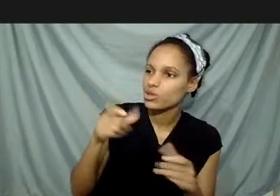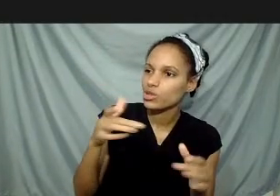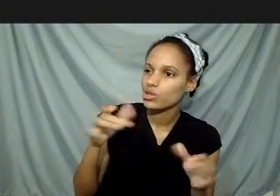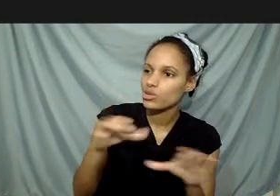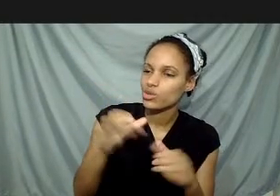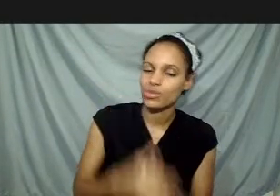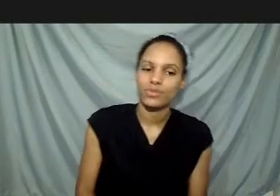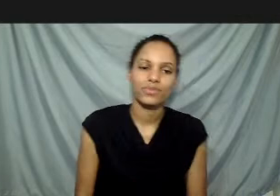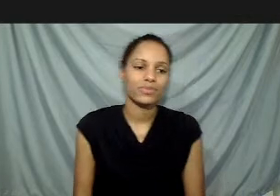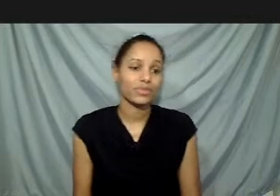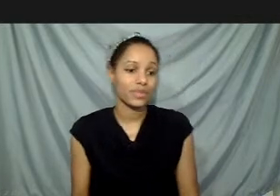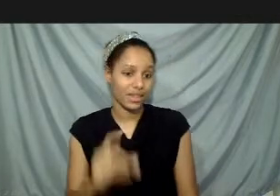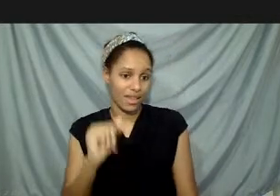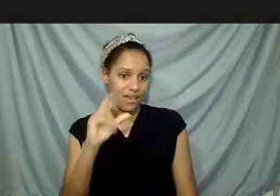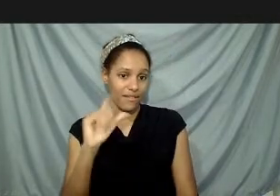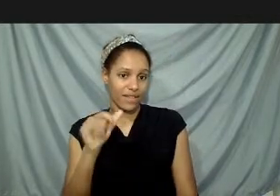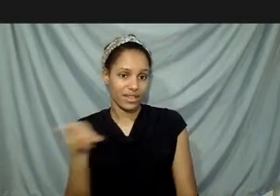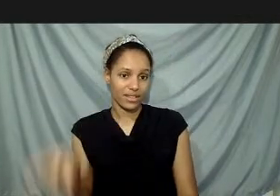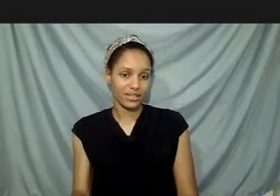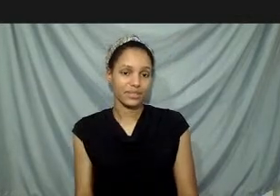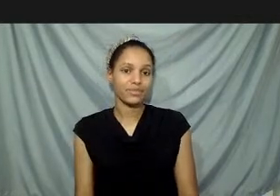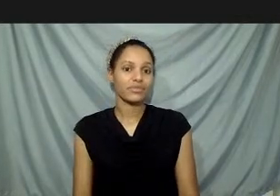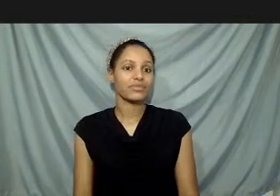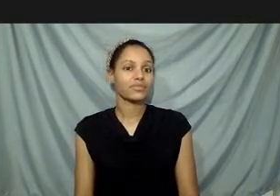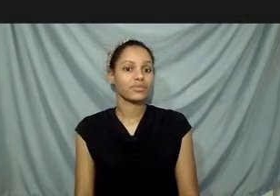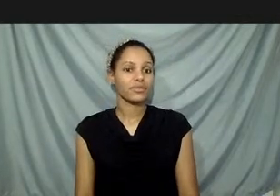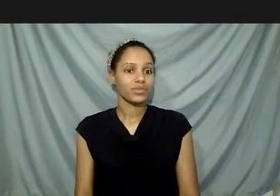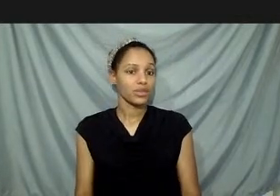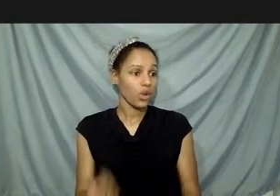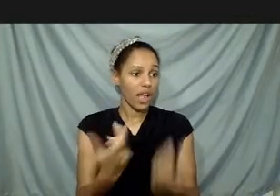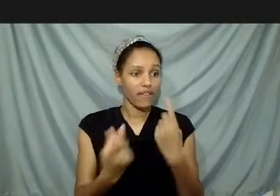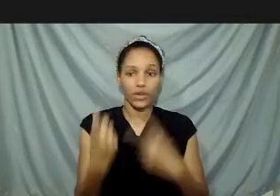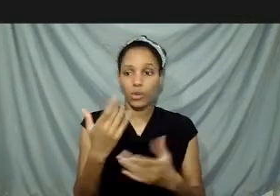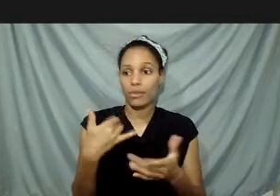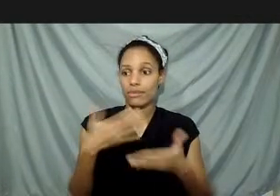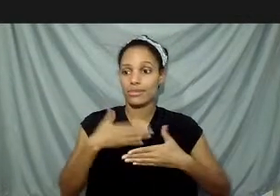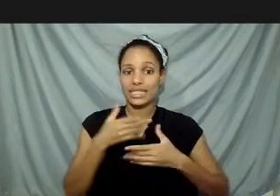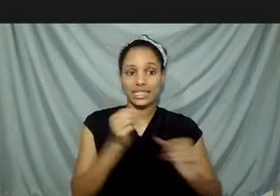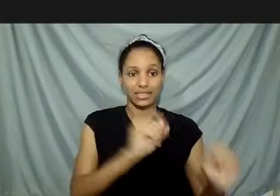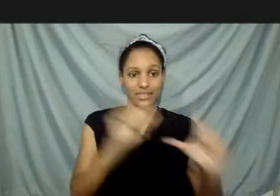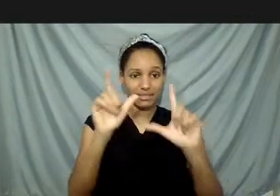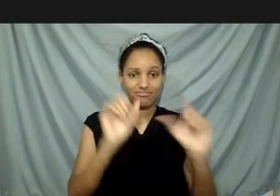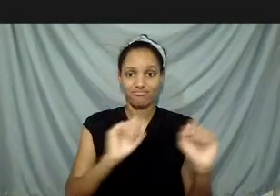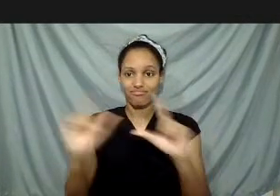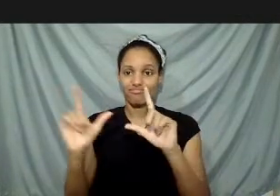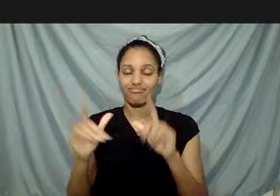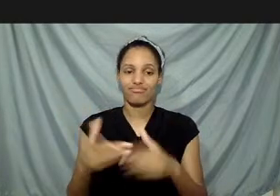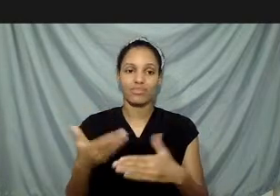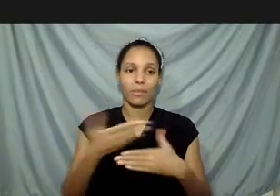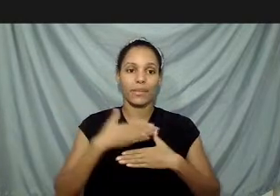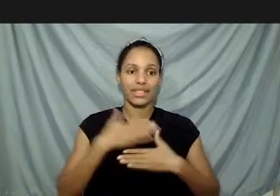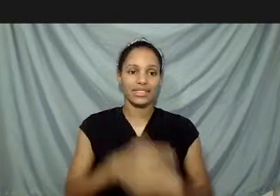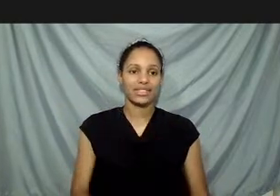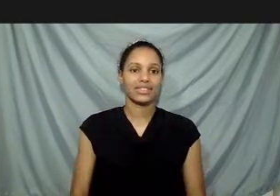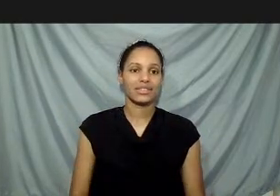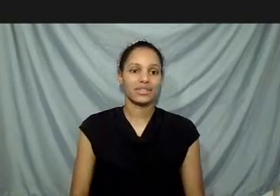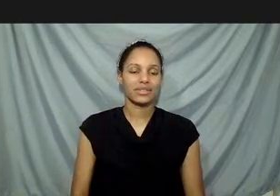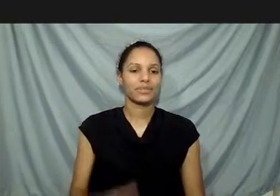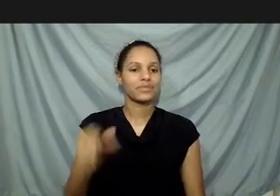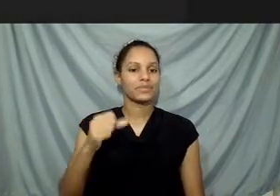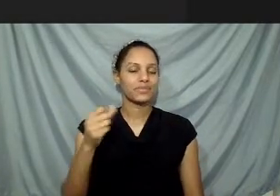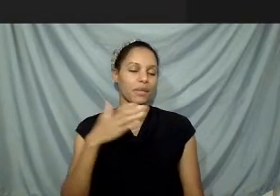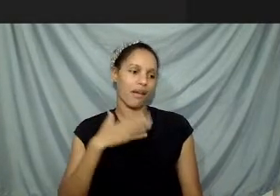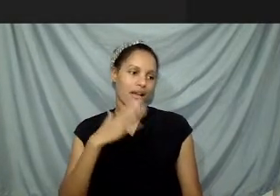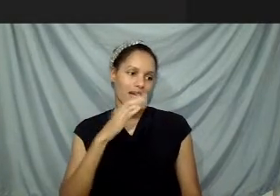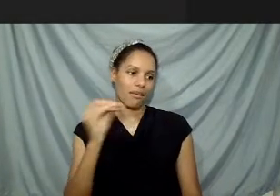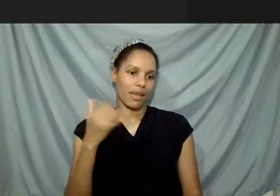Yes. So And come on in, Nick and Kimani. Come on back in. my company has